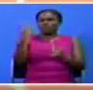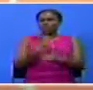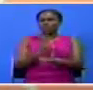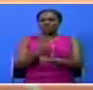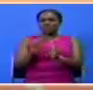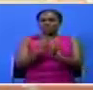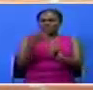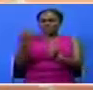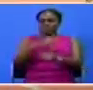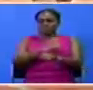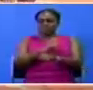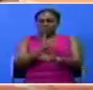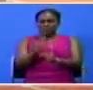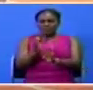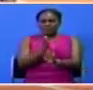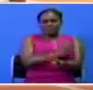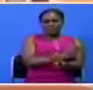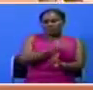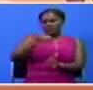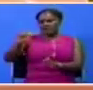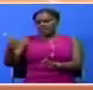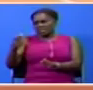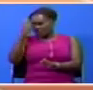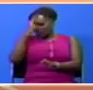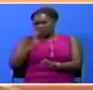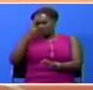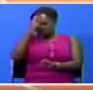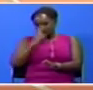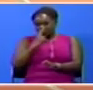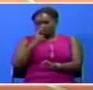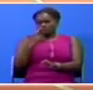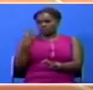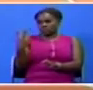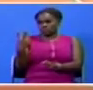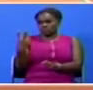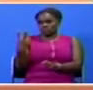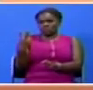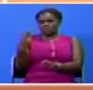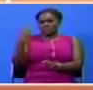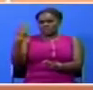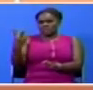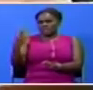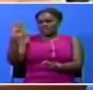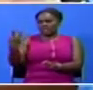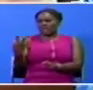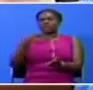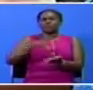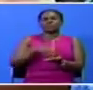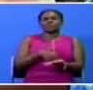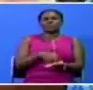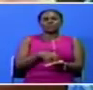minutes 13.13 seconds ahead of Winnie Chebet of Rongai Running Club and Sela Jepleting, who were second and third respectively.